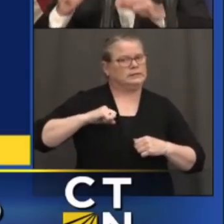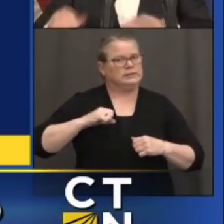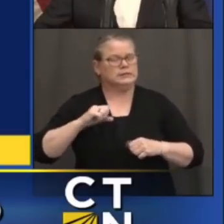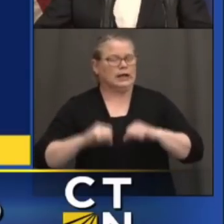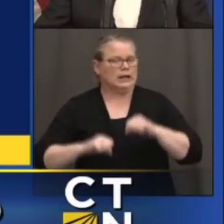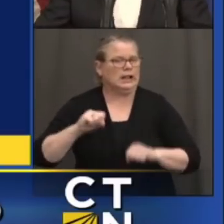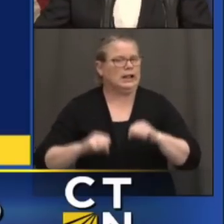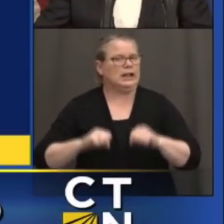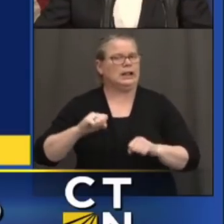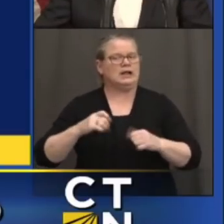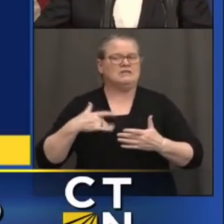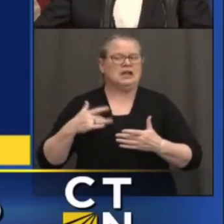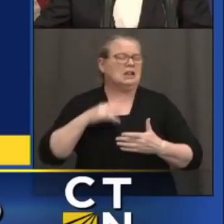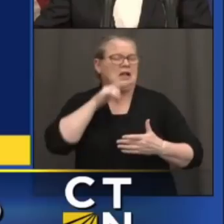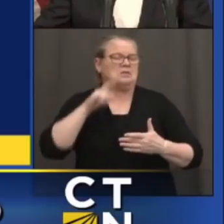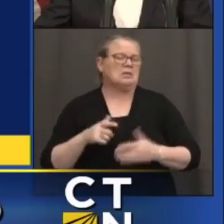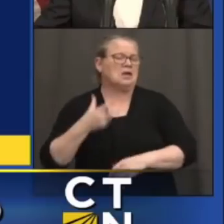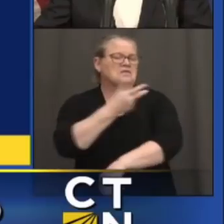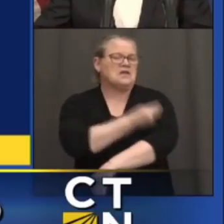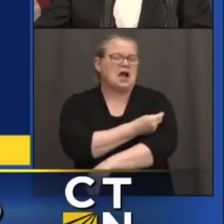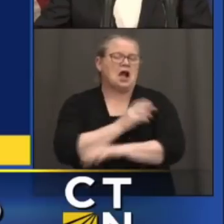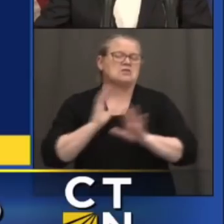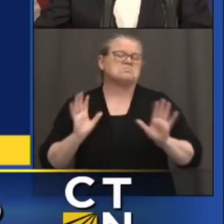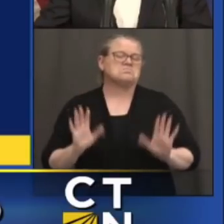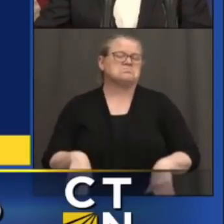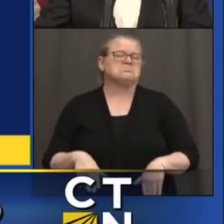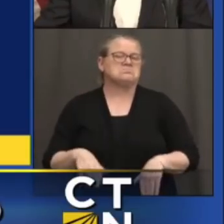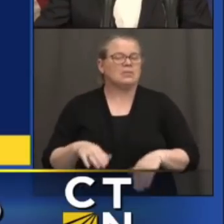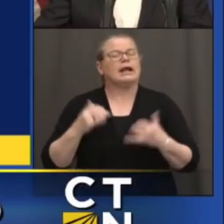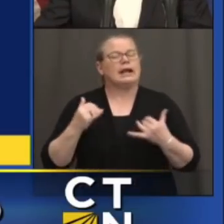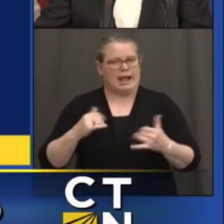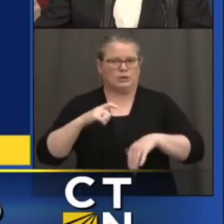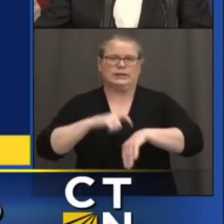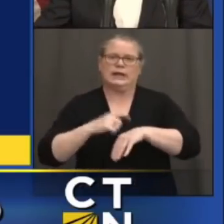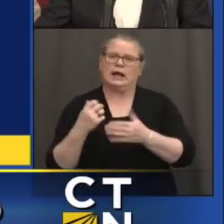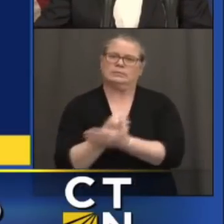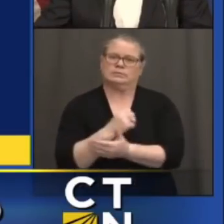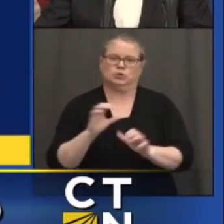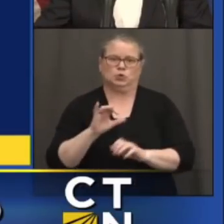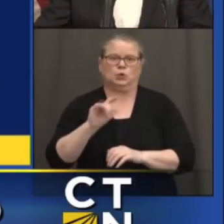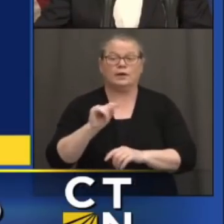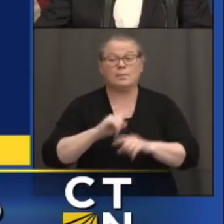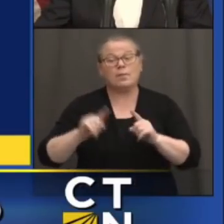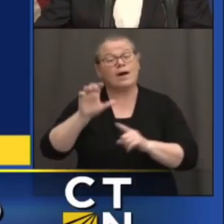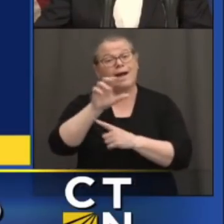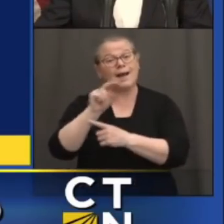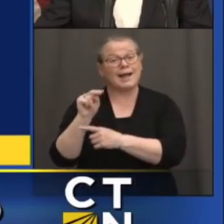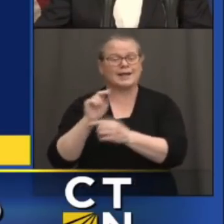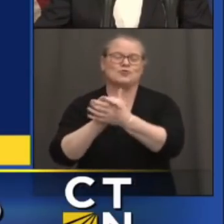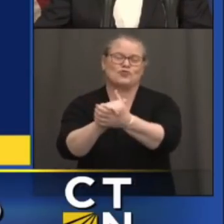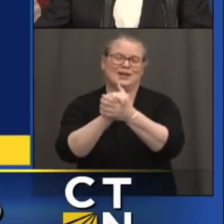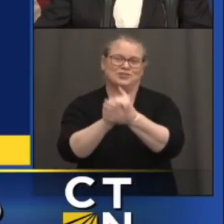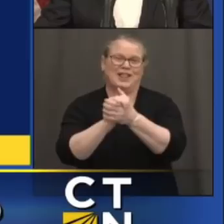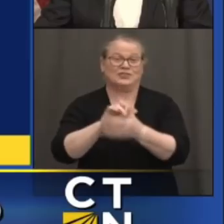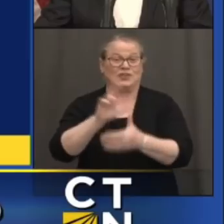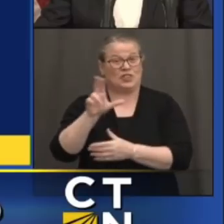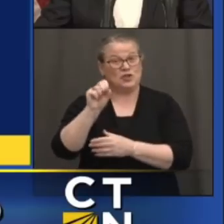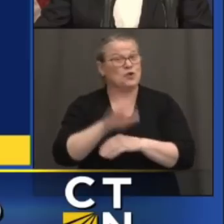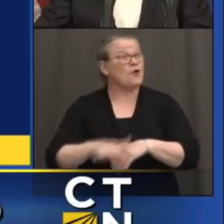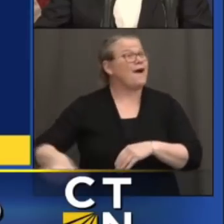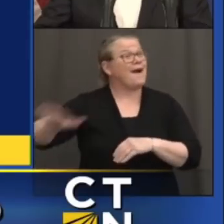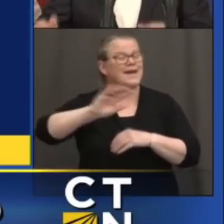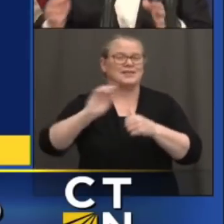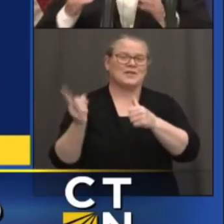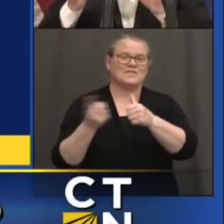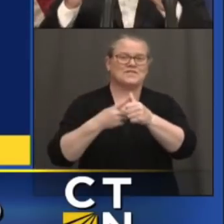invincible, don't think they have to get vaccinated. This is the time to do it. But congratulations, Connecticut. First in the country to get over half